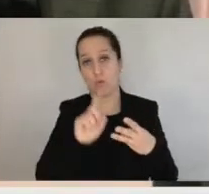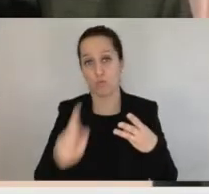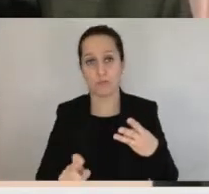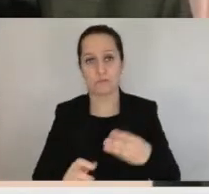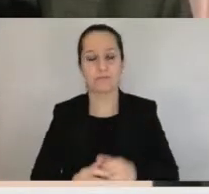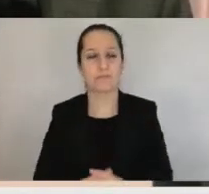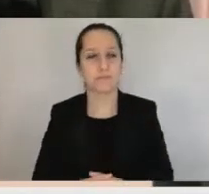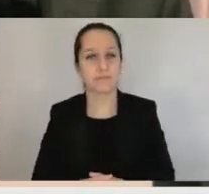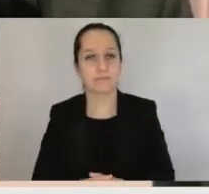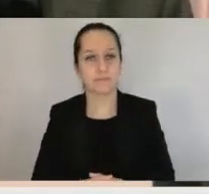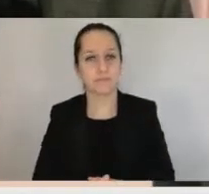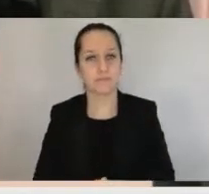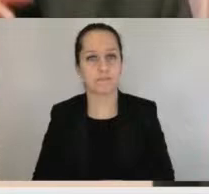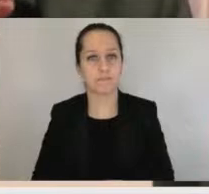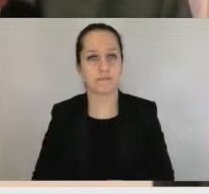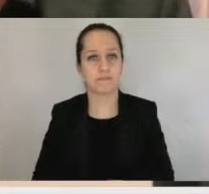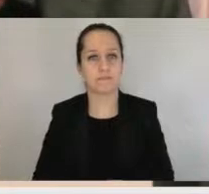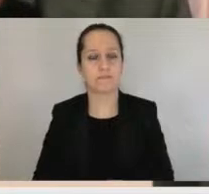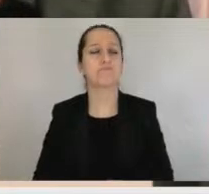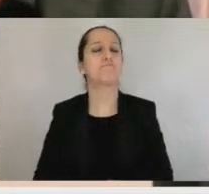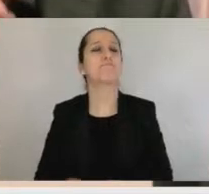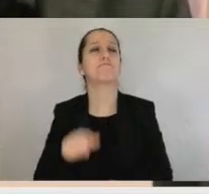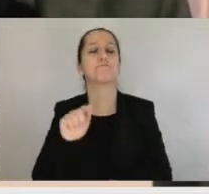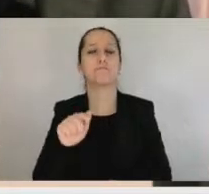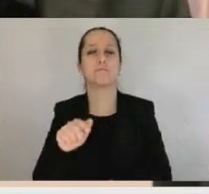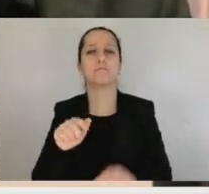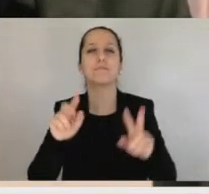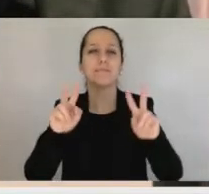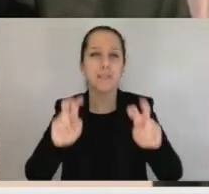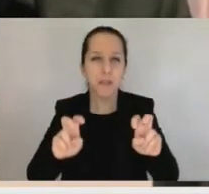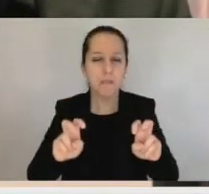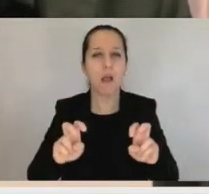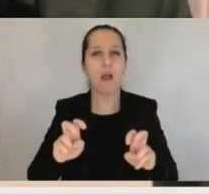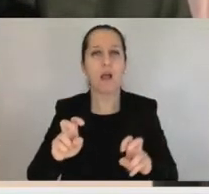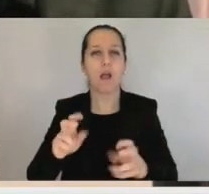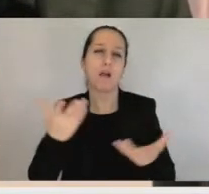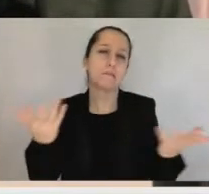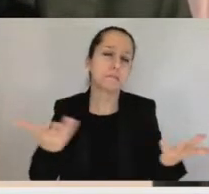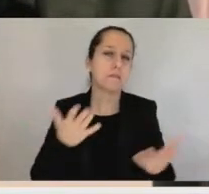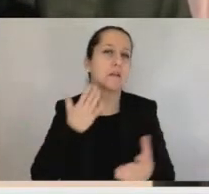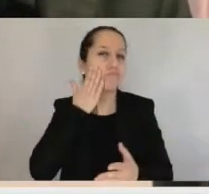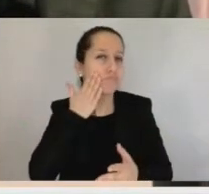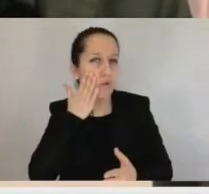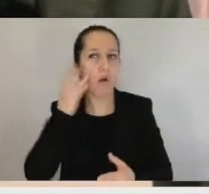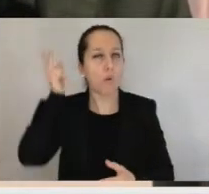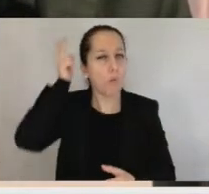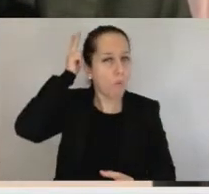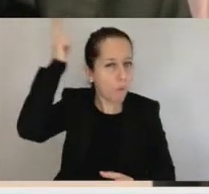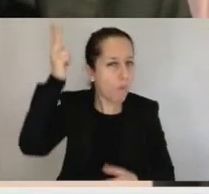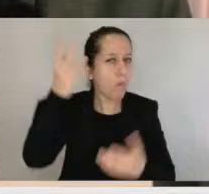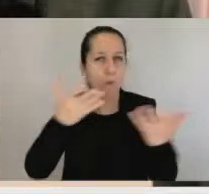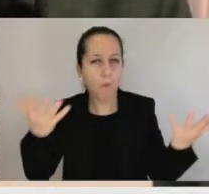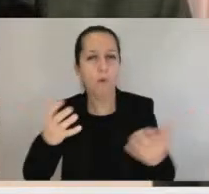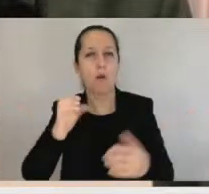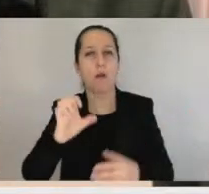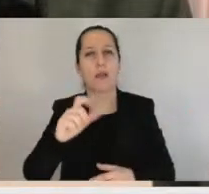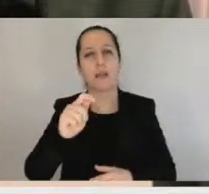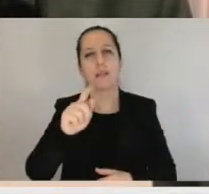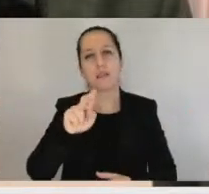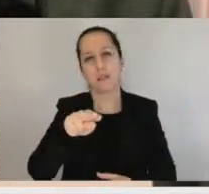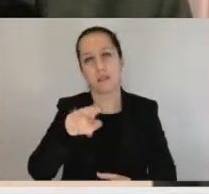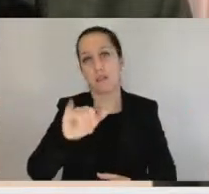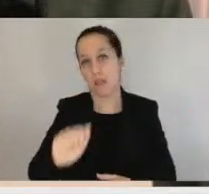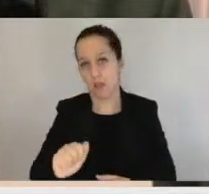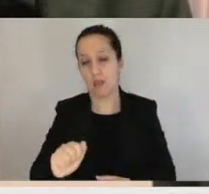One question, when you raise the analysis about ethnicity, and it so happens that the